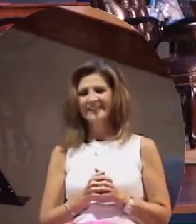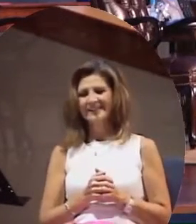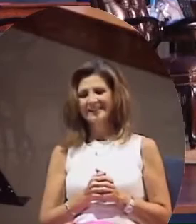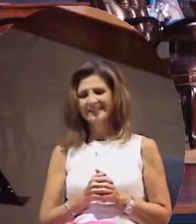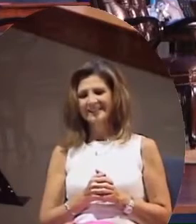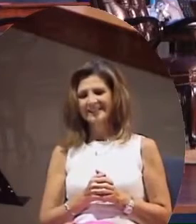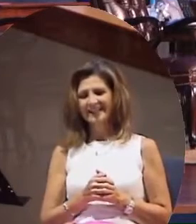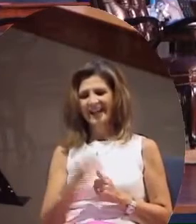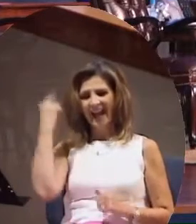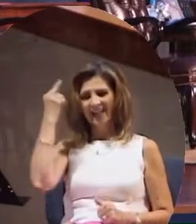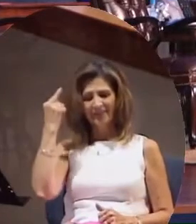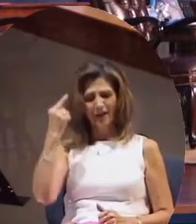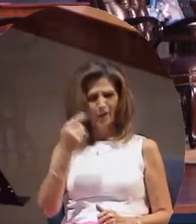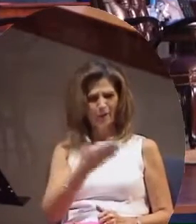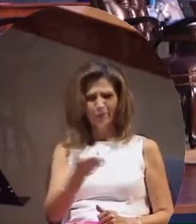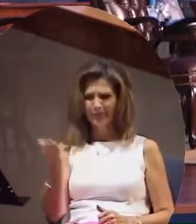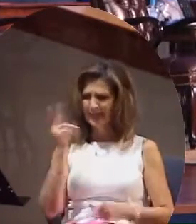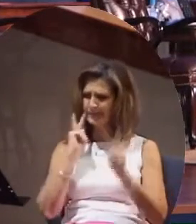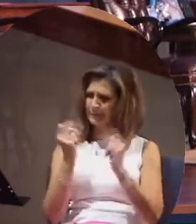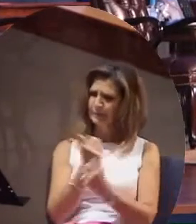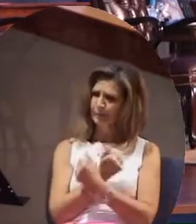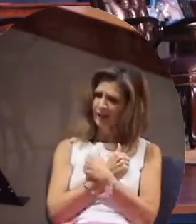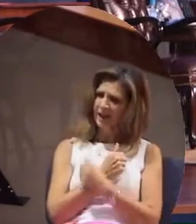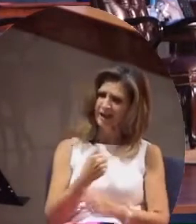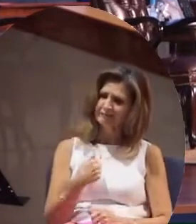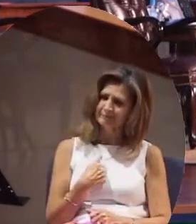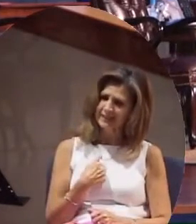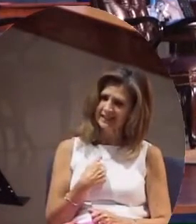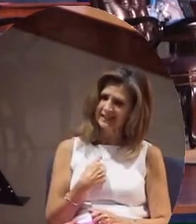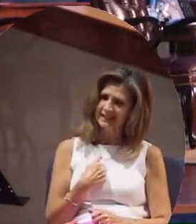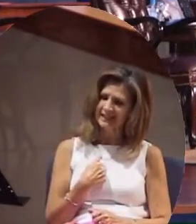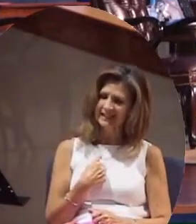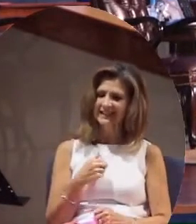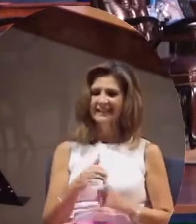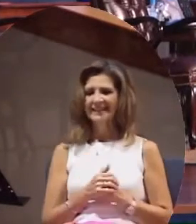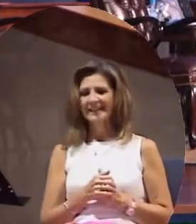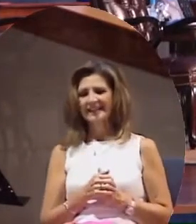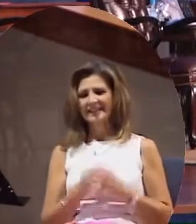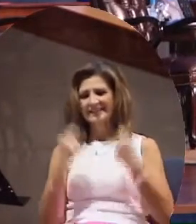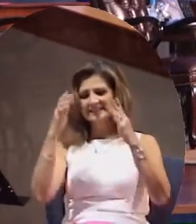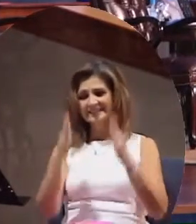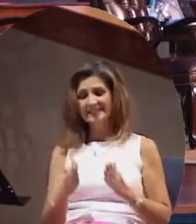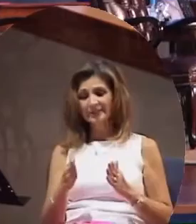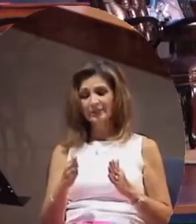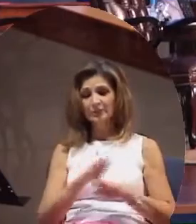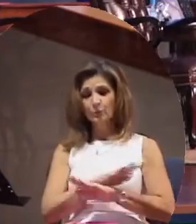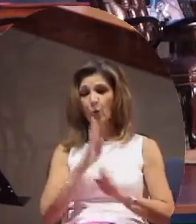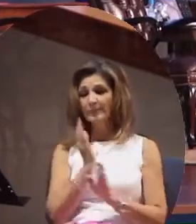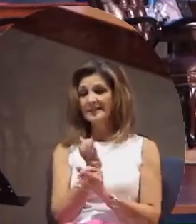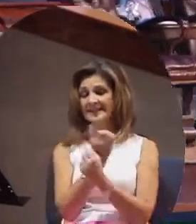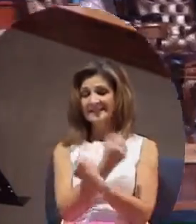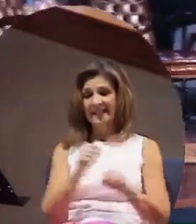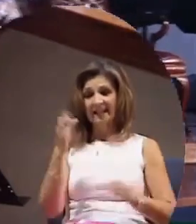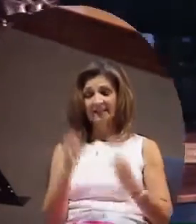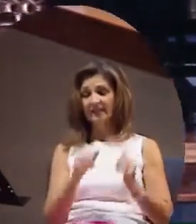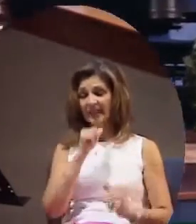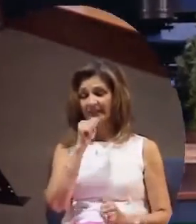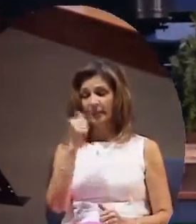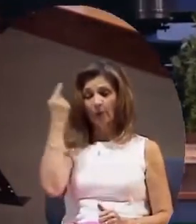thing. And I thought, these people love me. Yeah. I'm telling you, sinners won't get saved if they don't think you want them there.